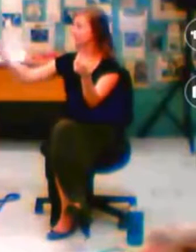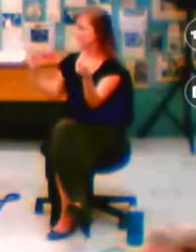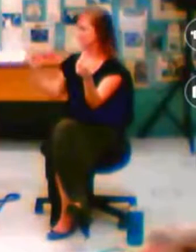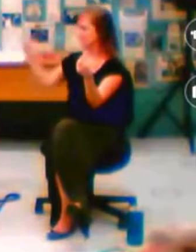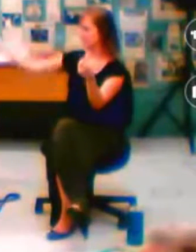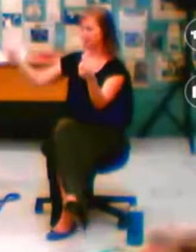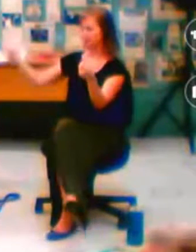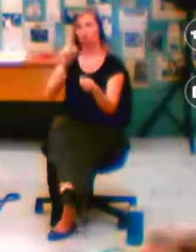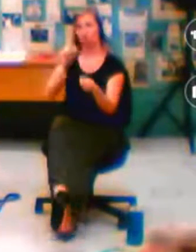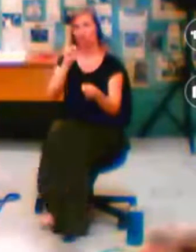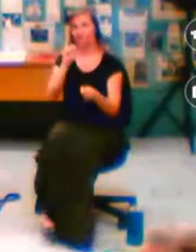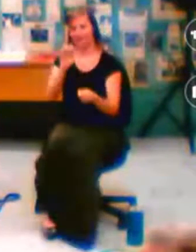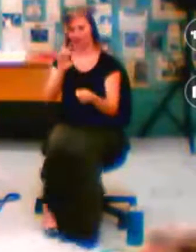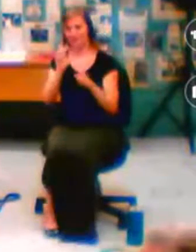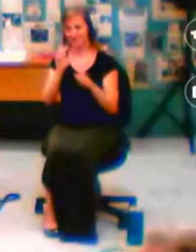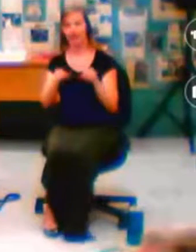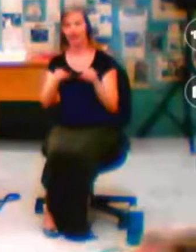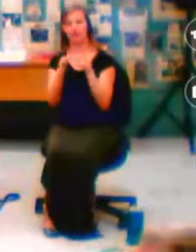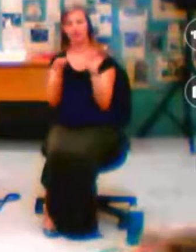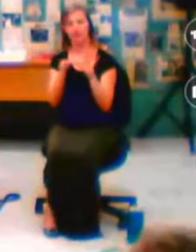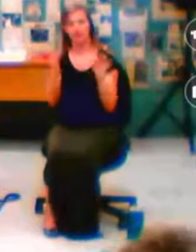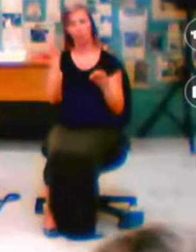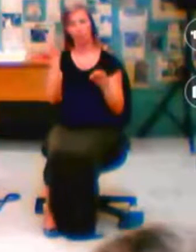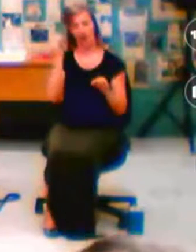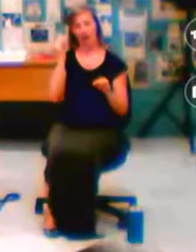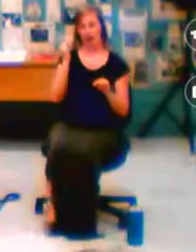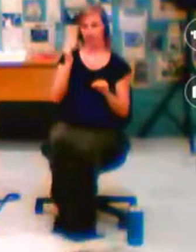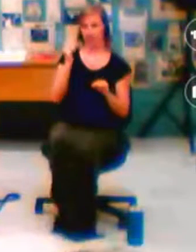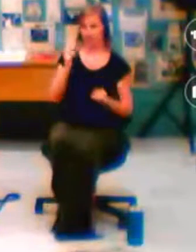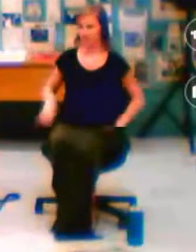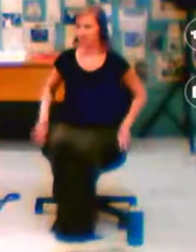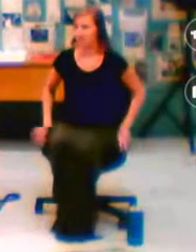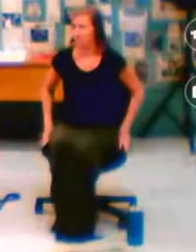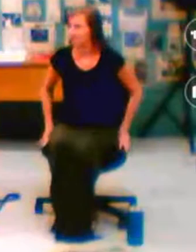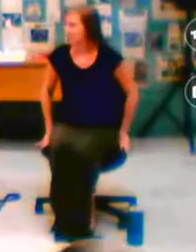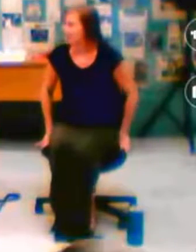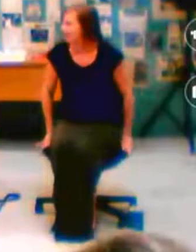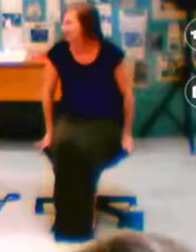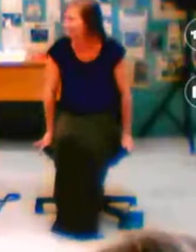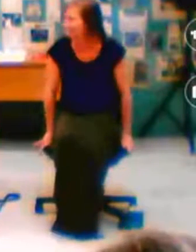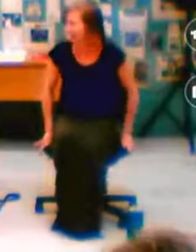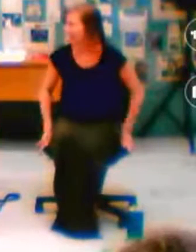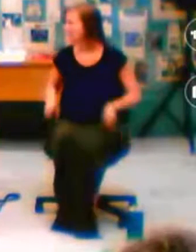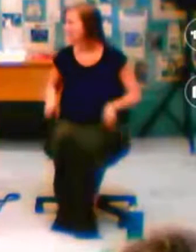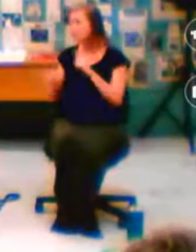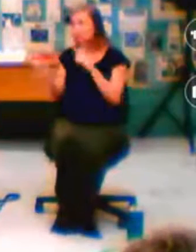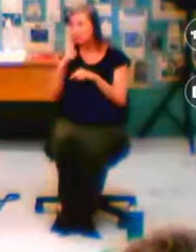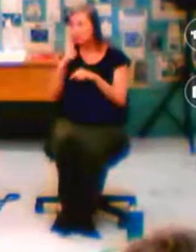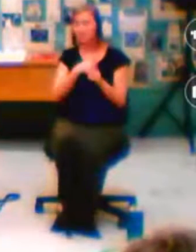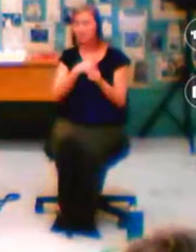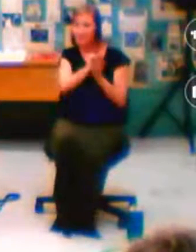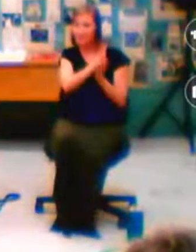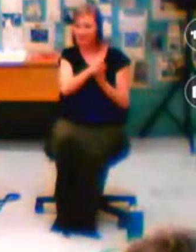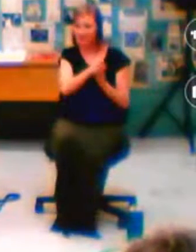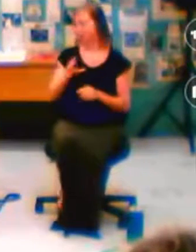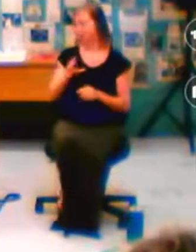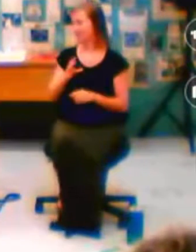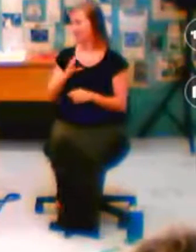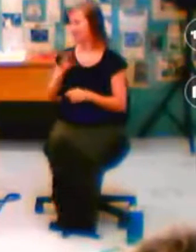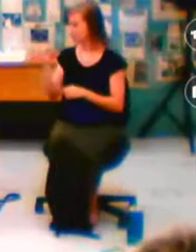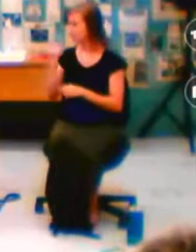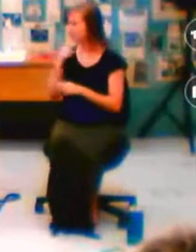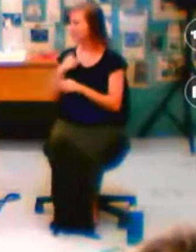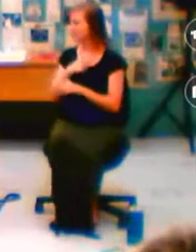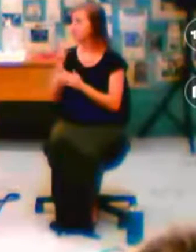So I got a way we can tie it all together. We'll jump over, we'll get Julie's question, then we'll come back and give Dr. Gorman and Dr. Aguilar